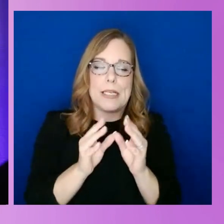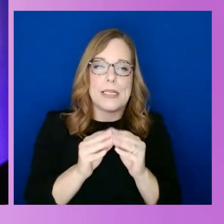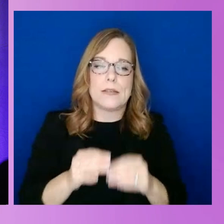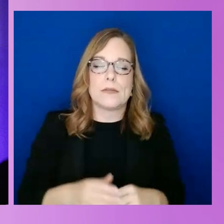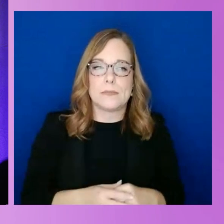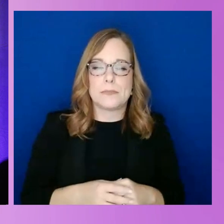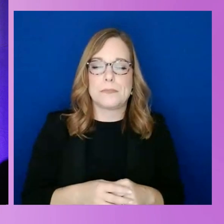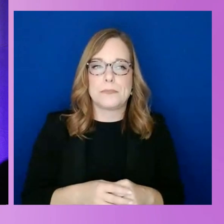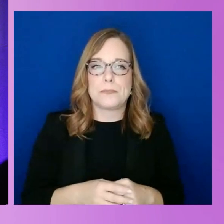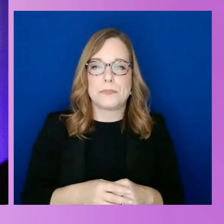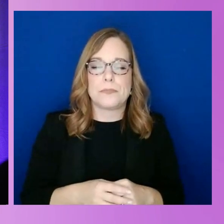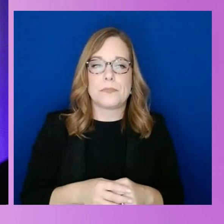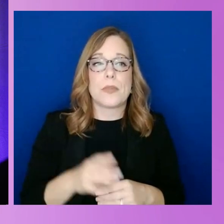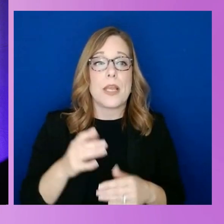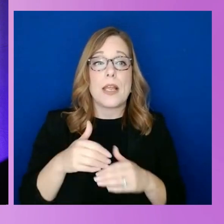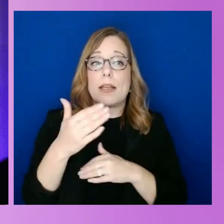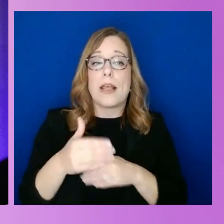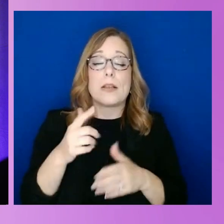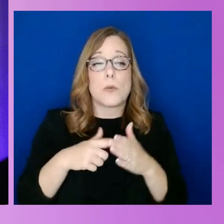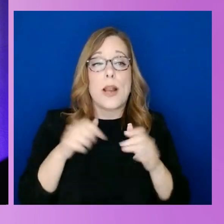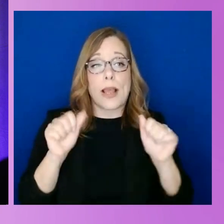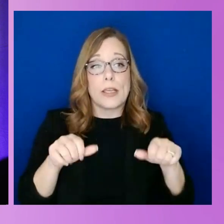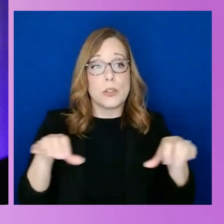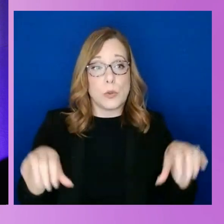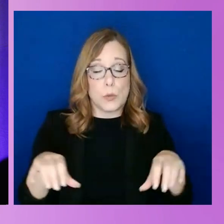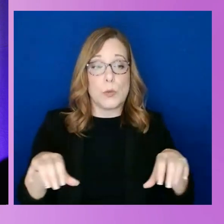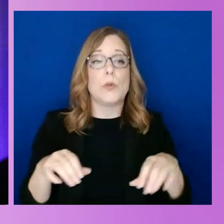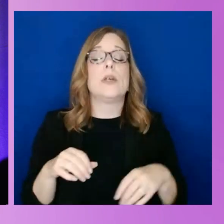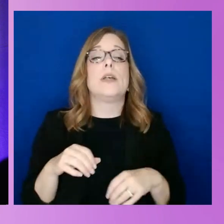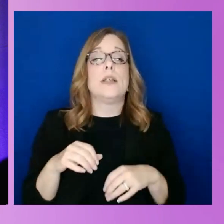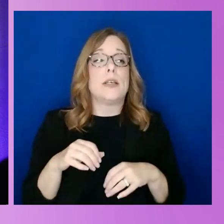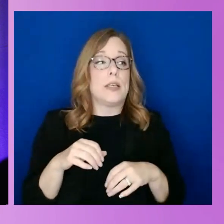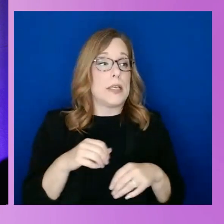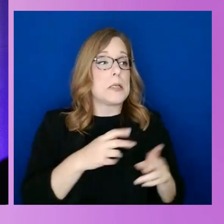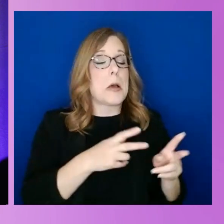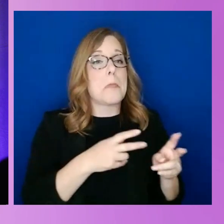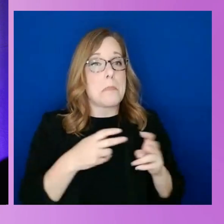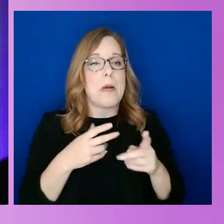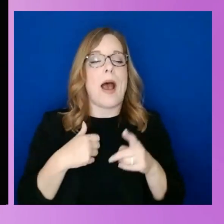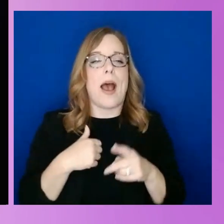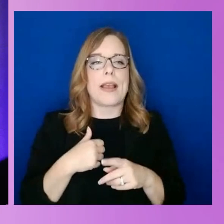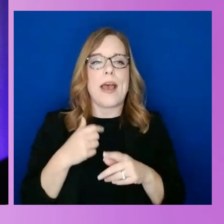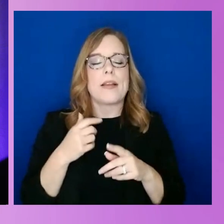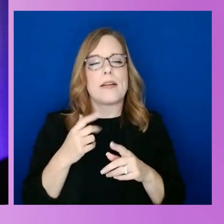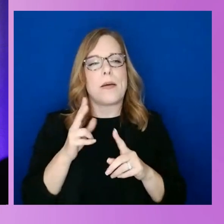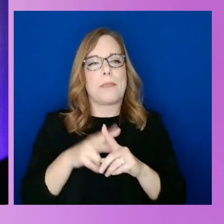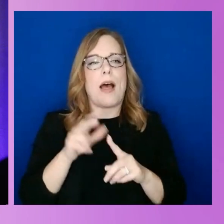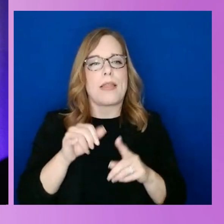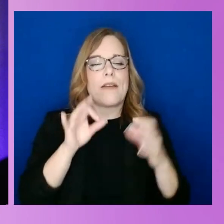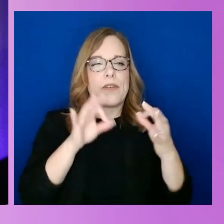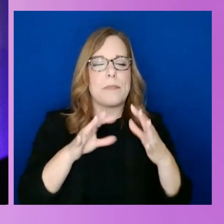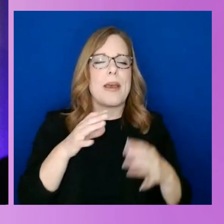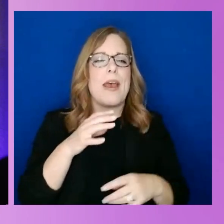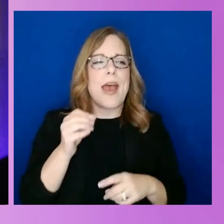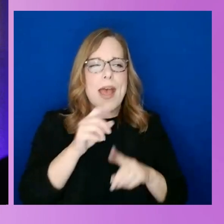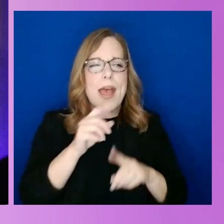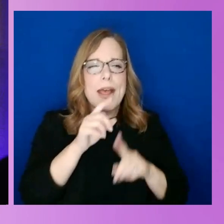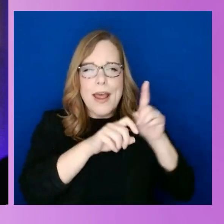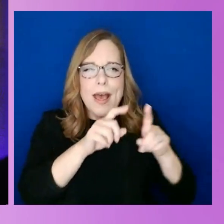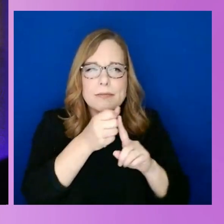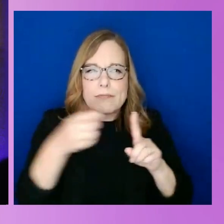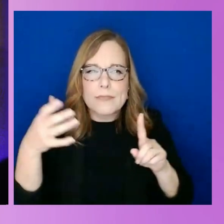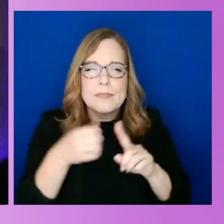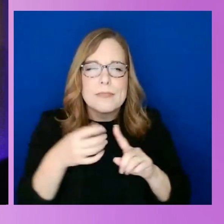What I can do next here is apply this feedback, ask follow-up questions, and even deep dive on areas that I might be concerned about.